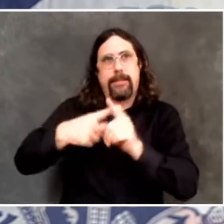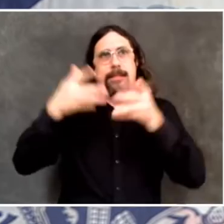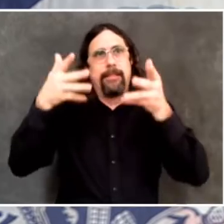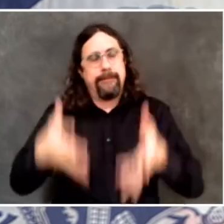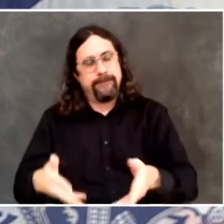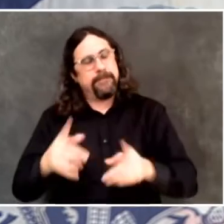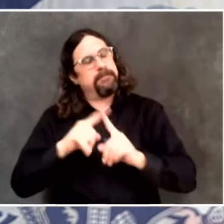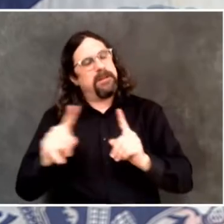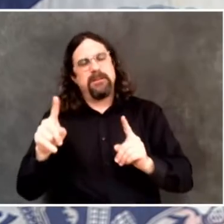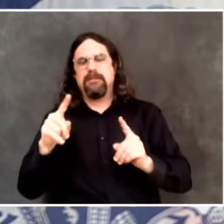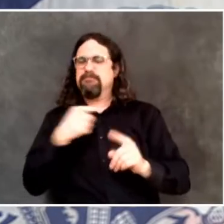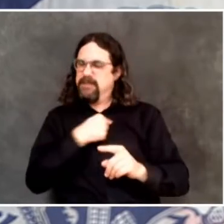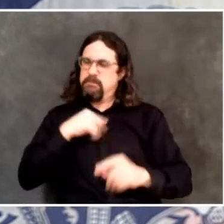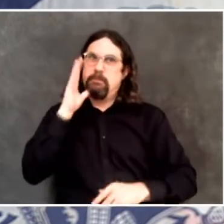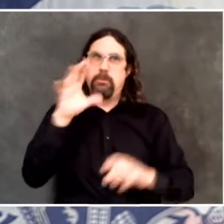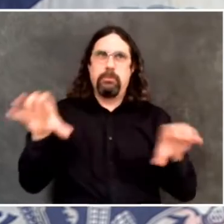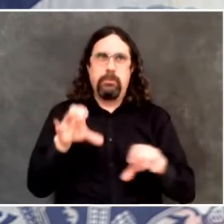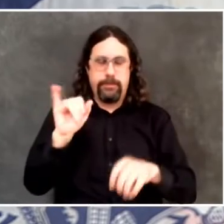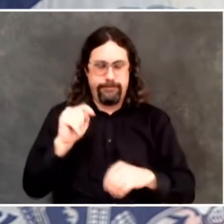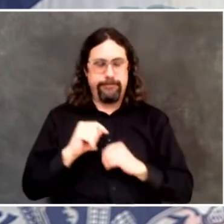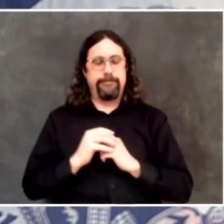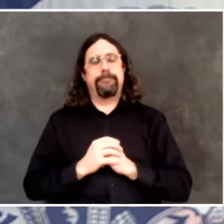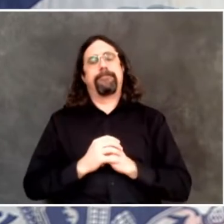questions from our colleagues in the media.